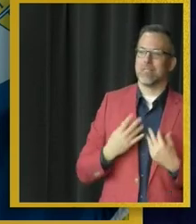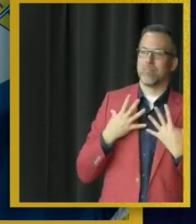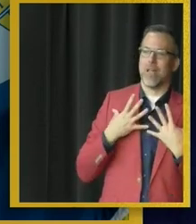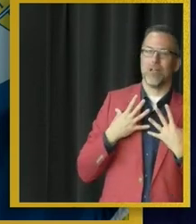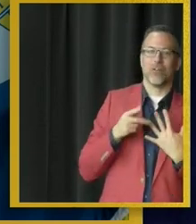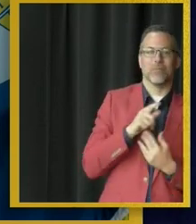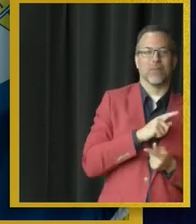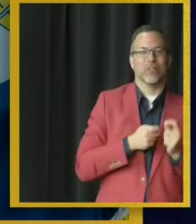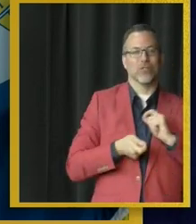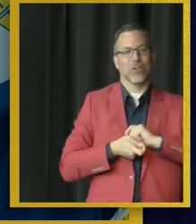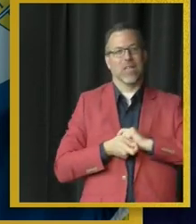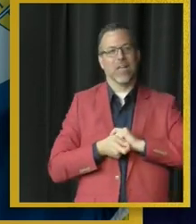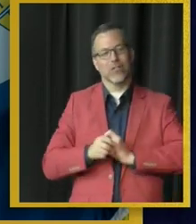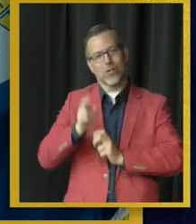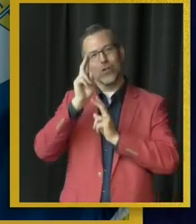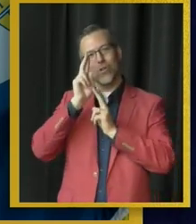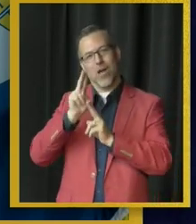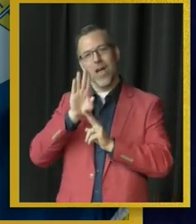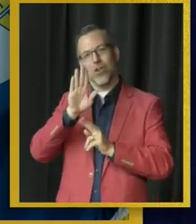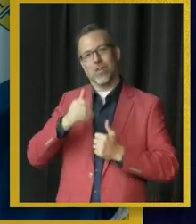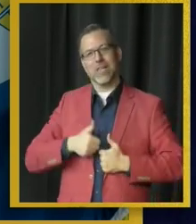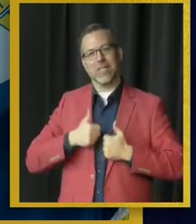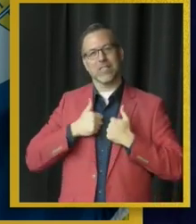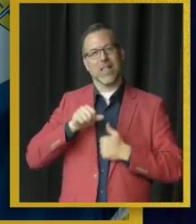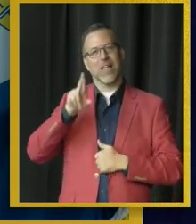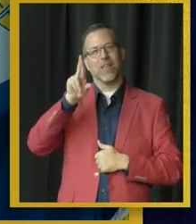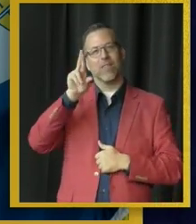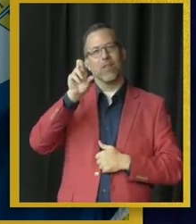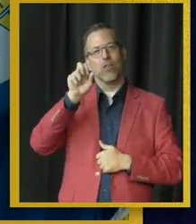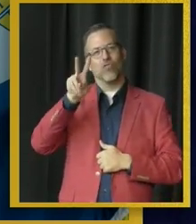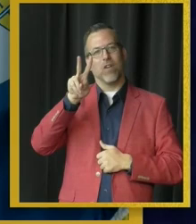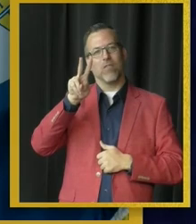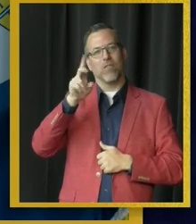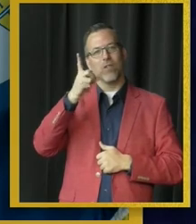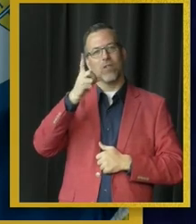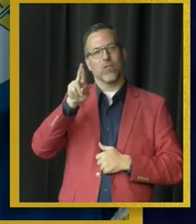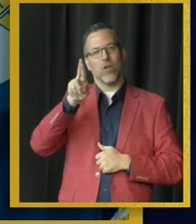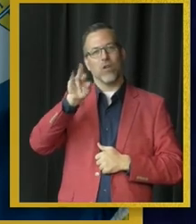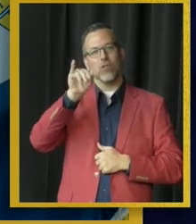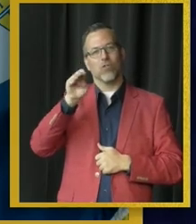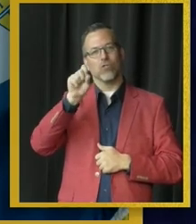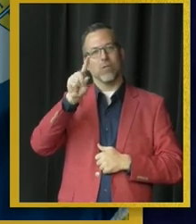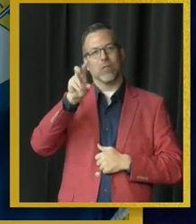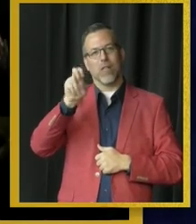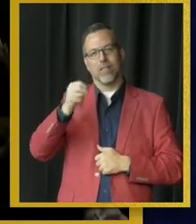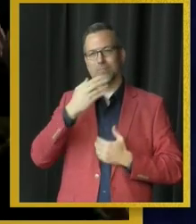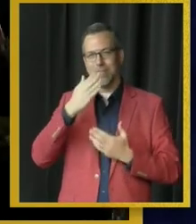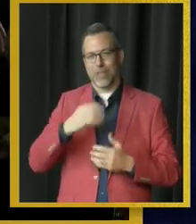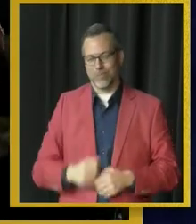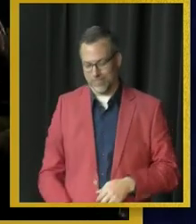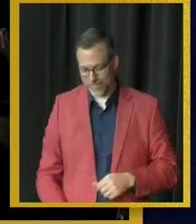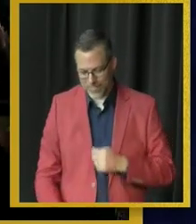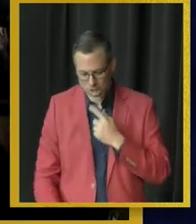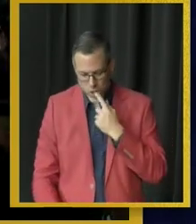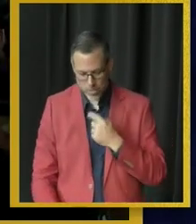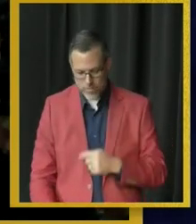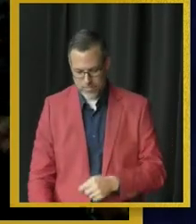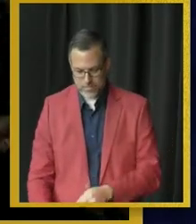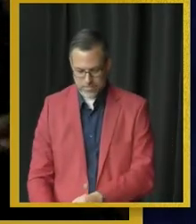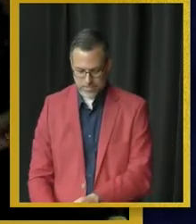the life and legacy of the Reverend Dr. James Lawson. Thank you.